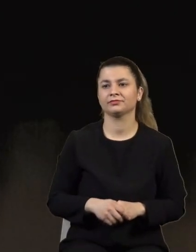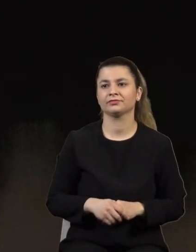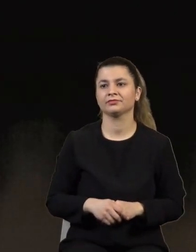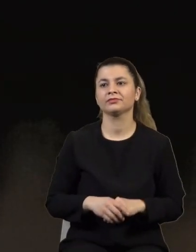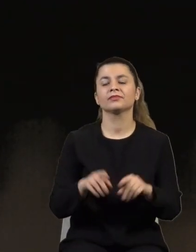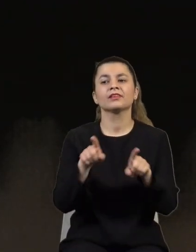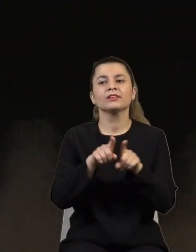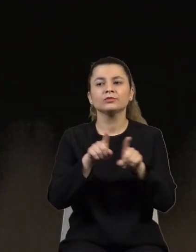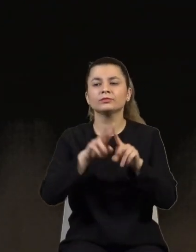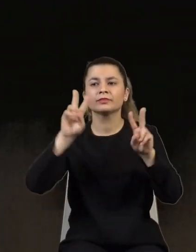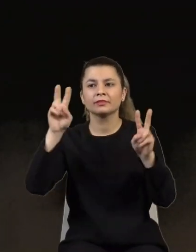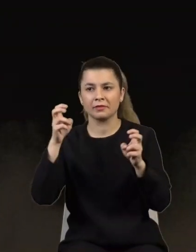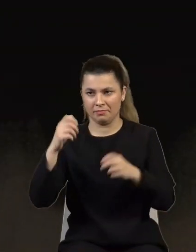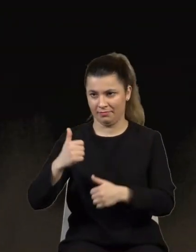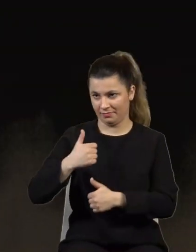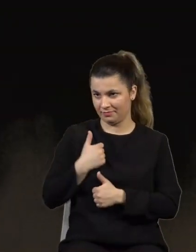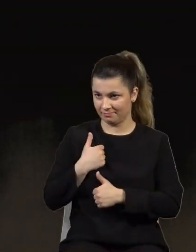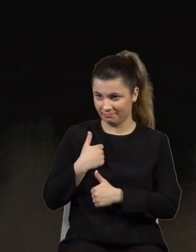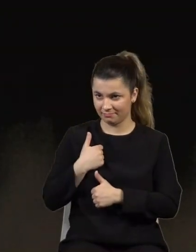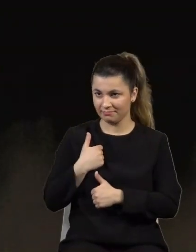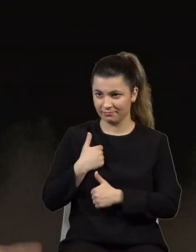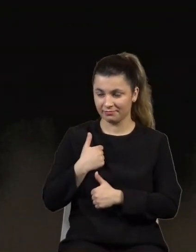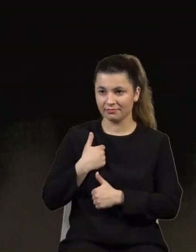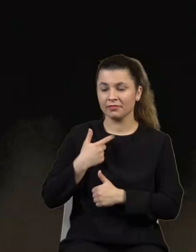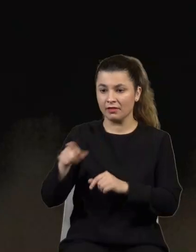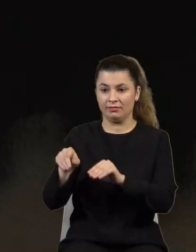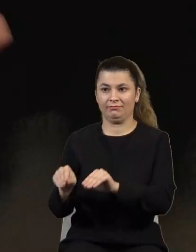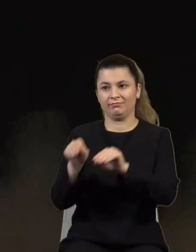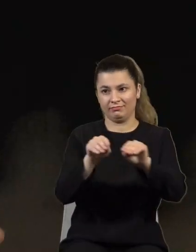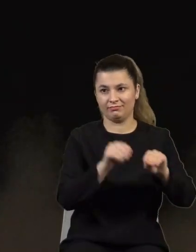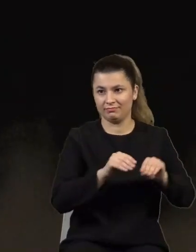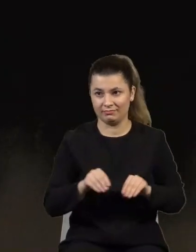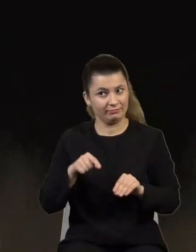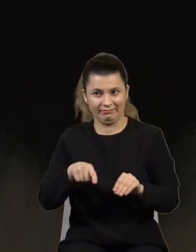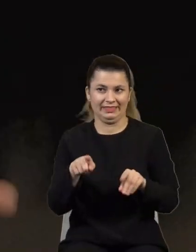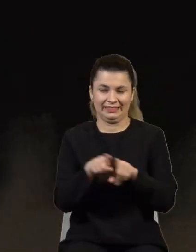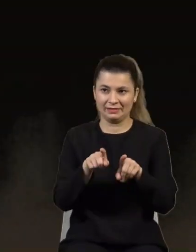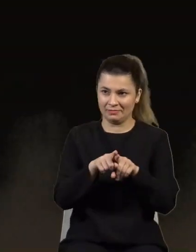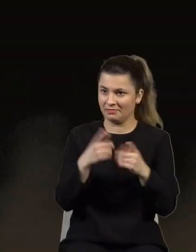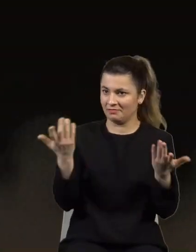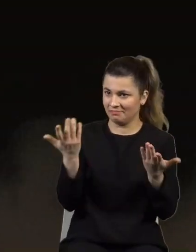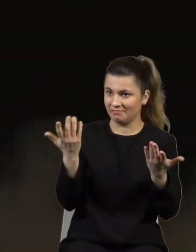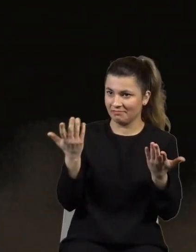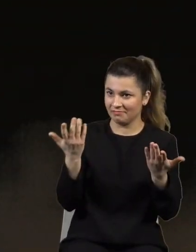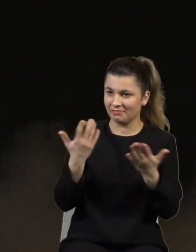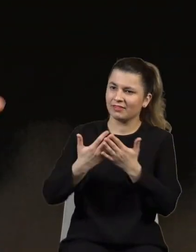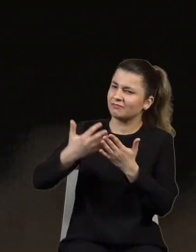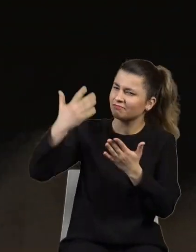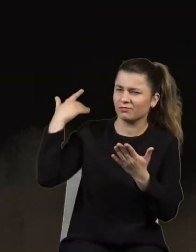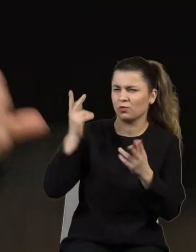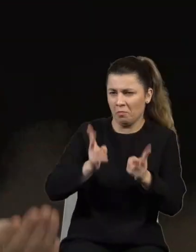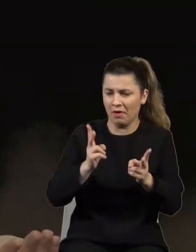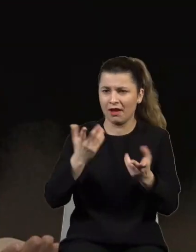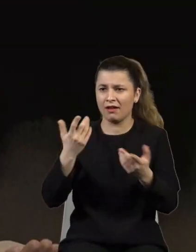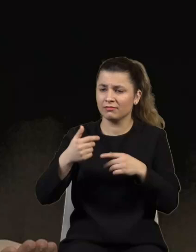first time, we sit like every week or every 2 weeks with the Ministry of Defense in order to make the